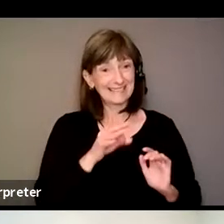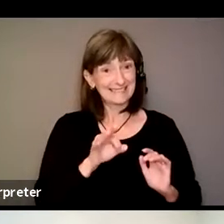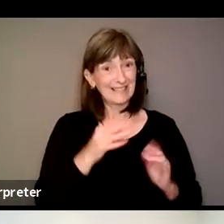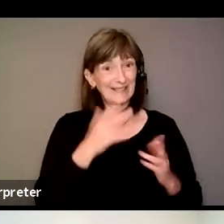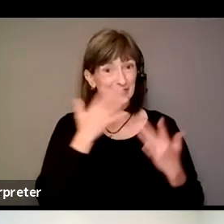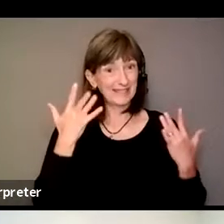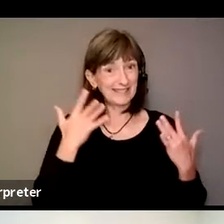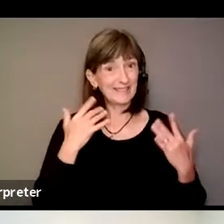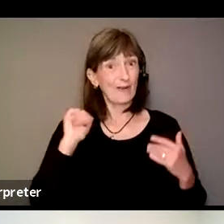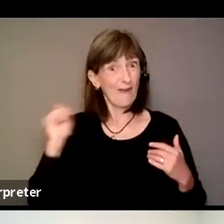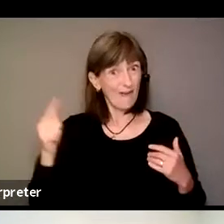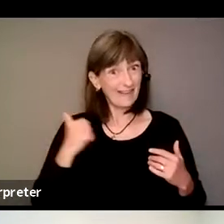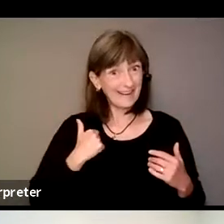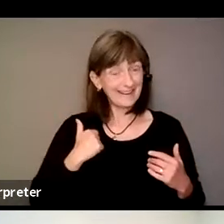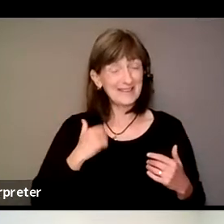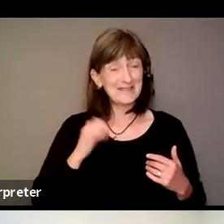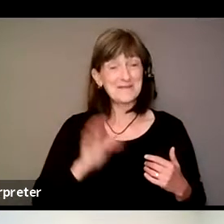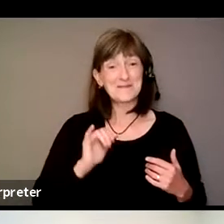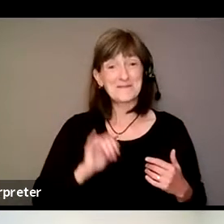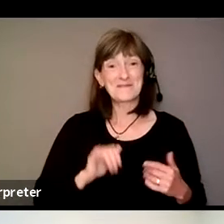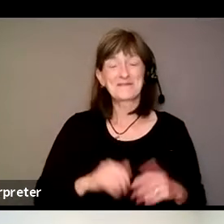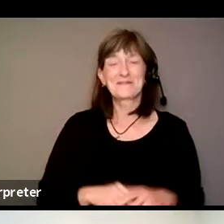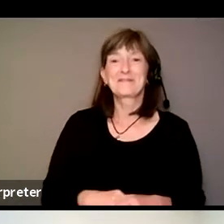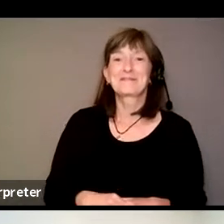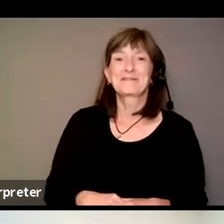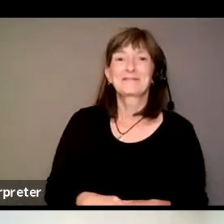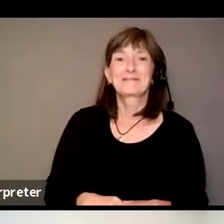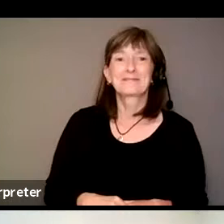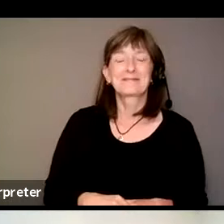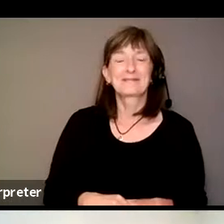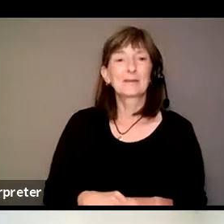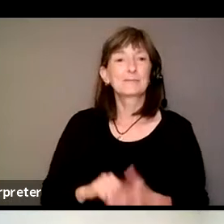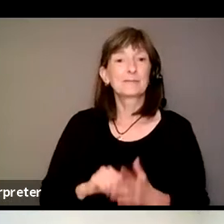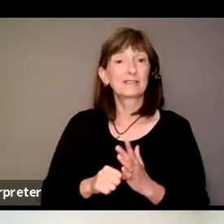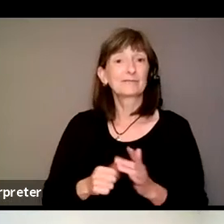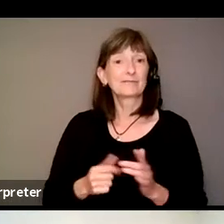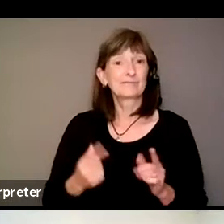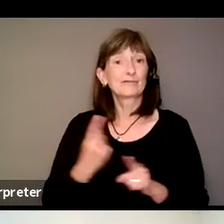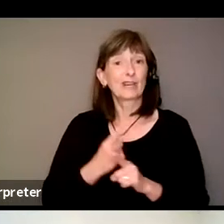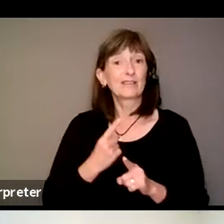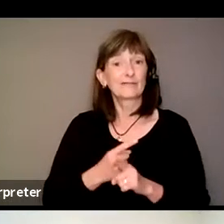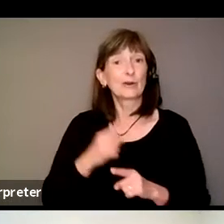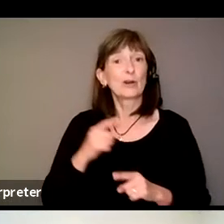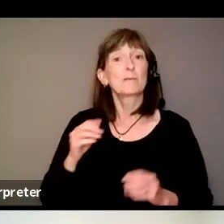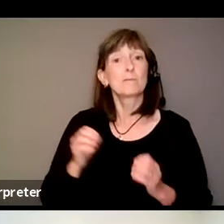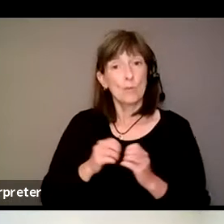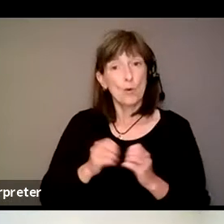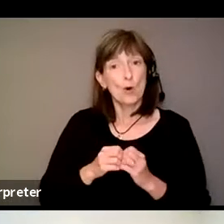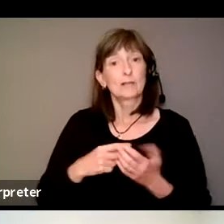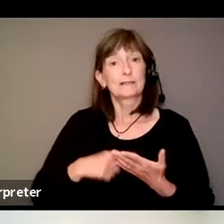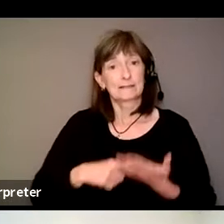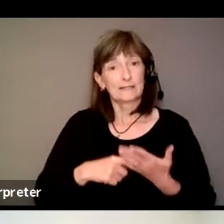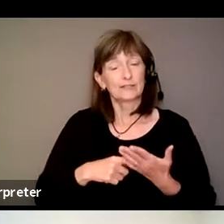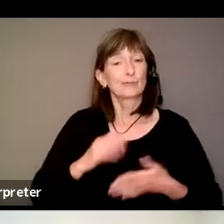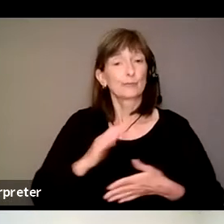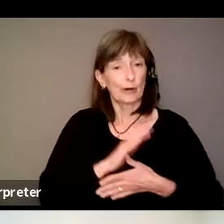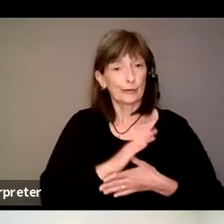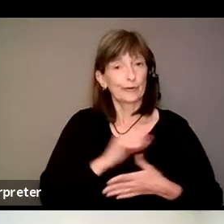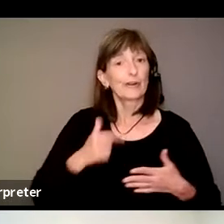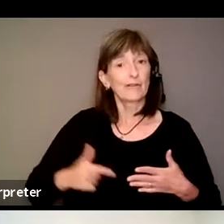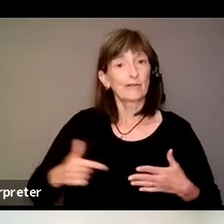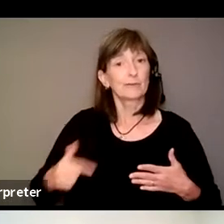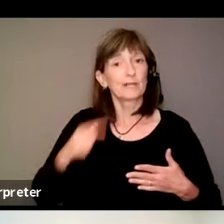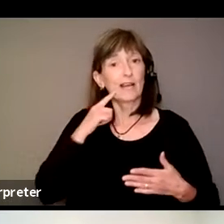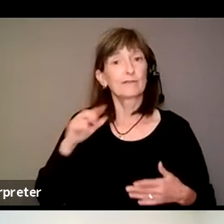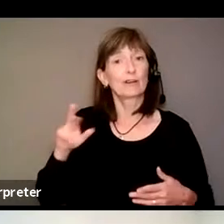great work, and want to reiterate that as we move forward with reconciliation, it certainly is a priority for our government.